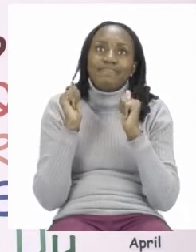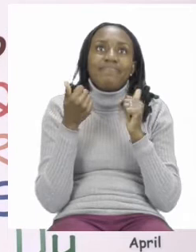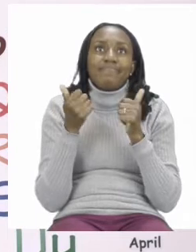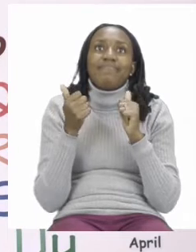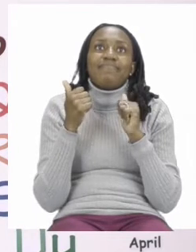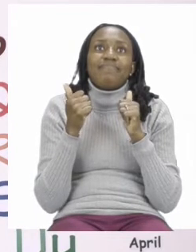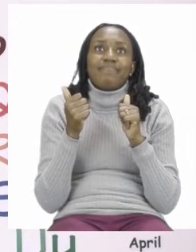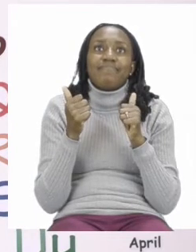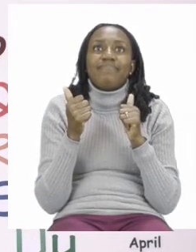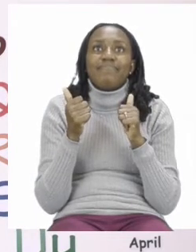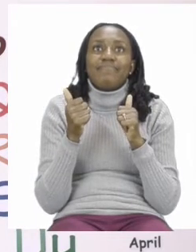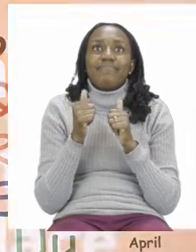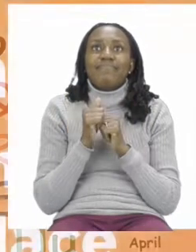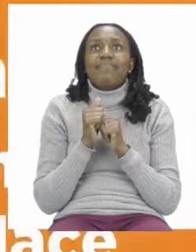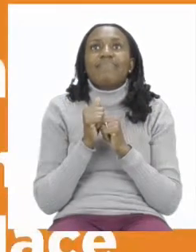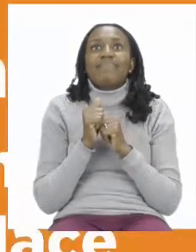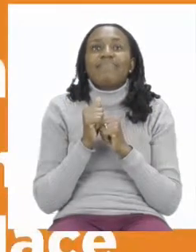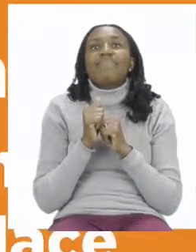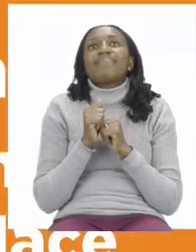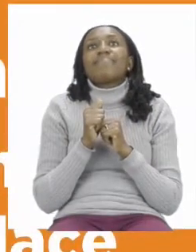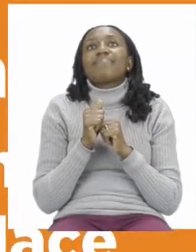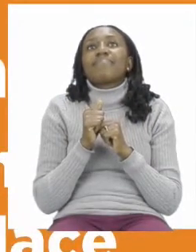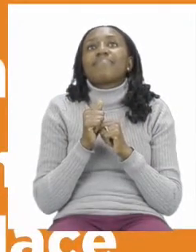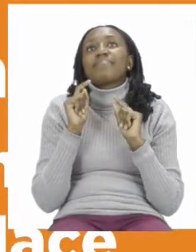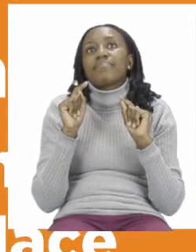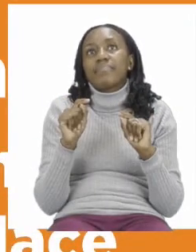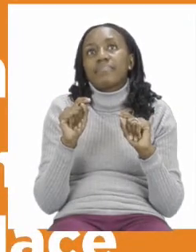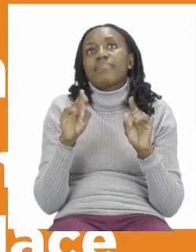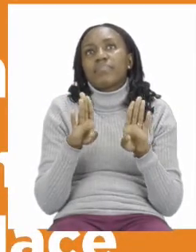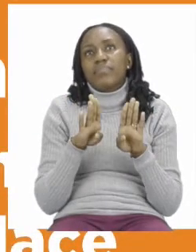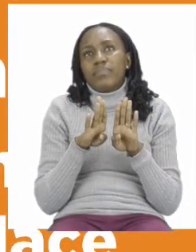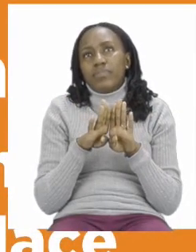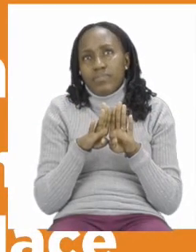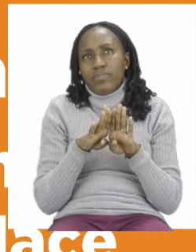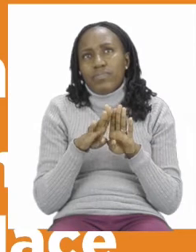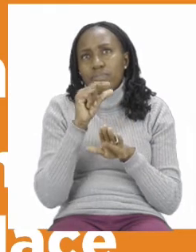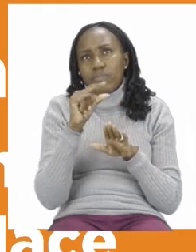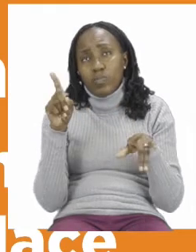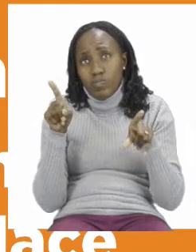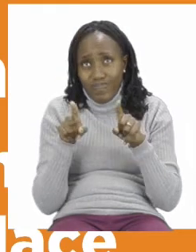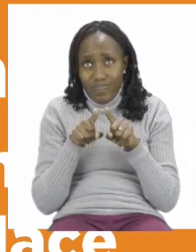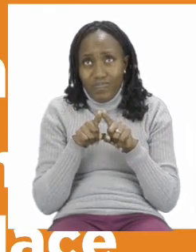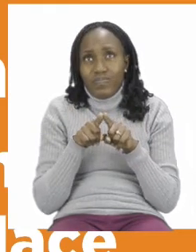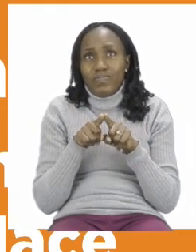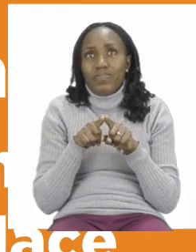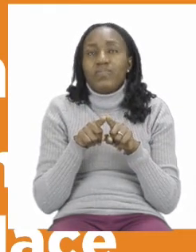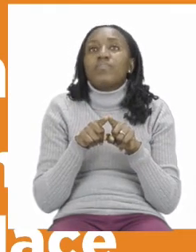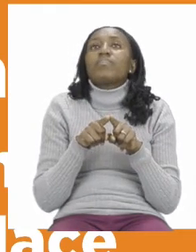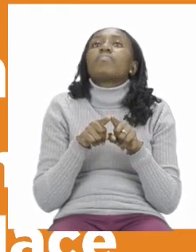Yay! Good job, everyone! For today's lesson, we'll be talking about rhyming